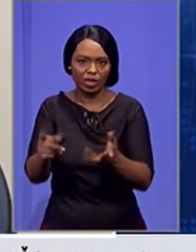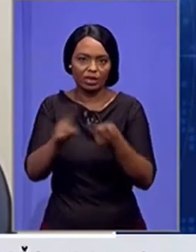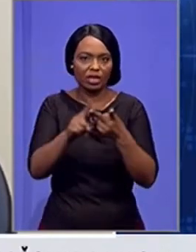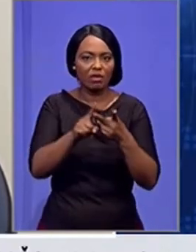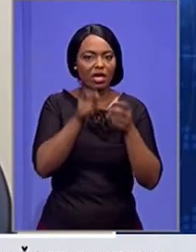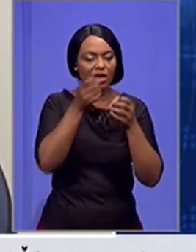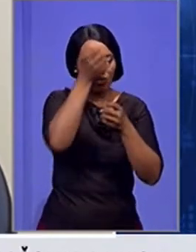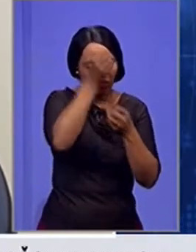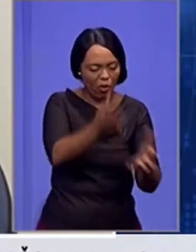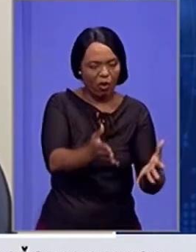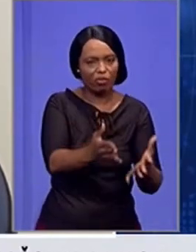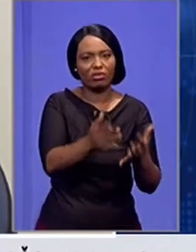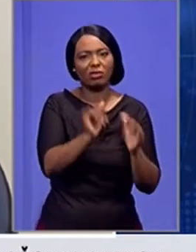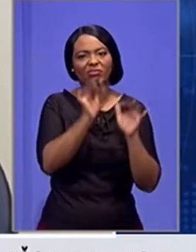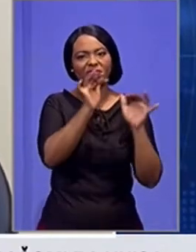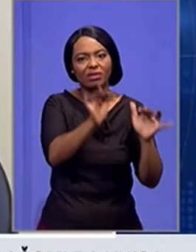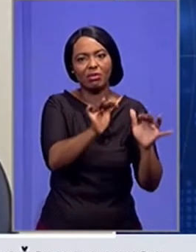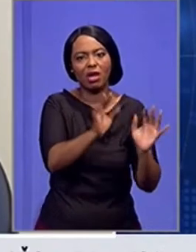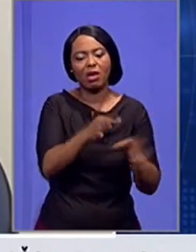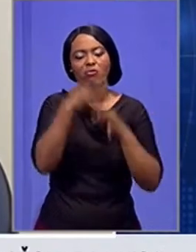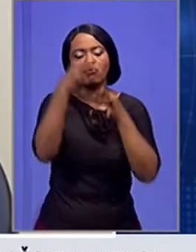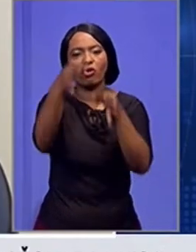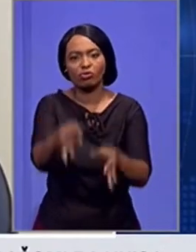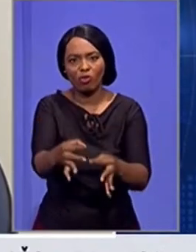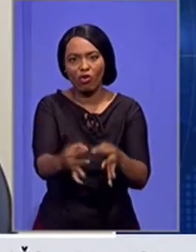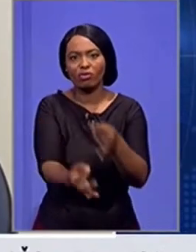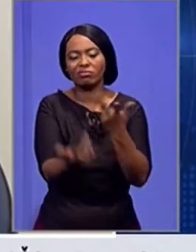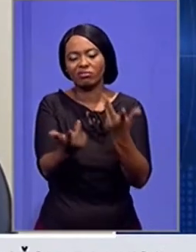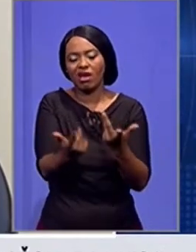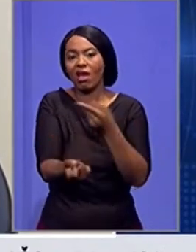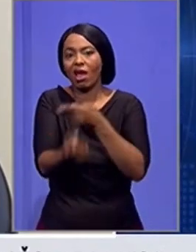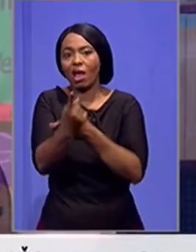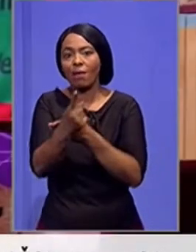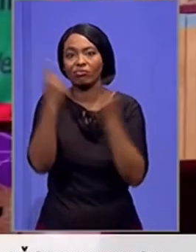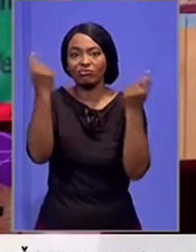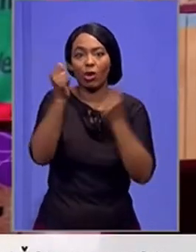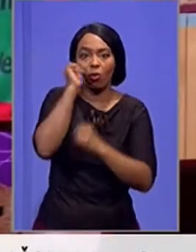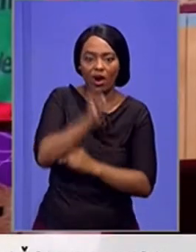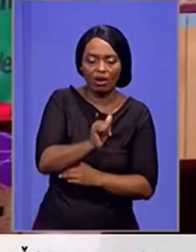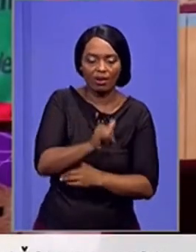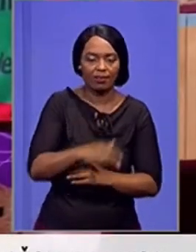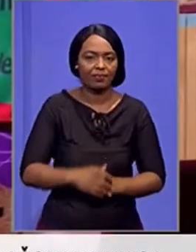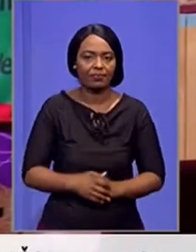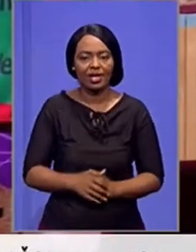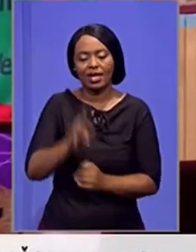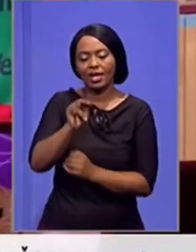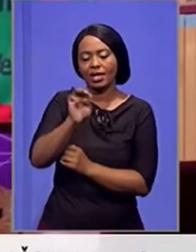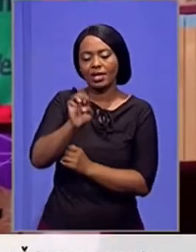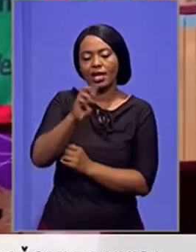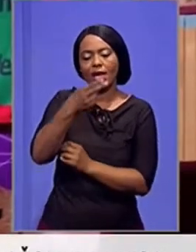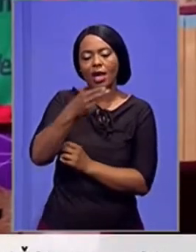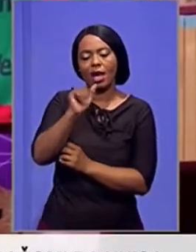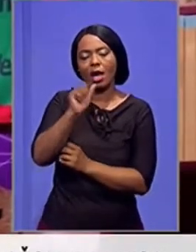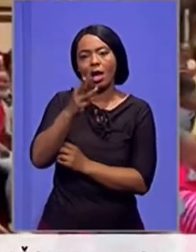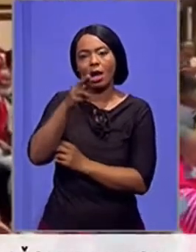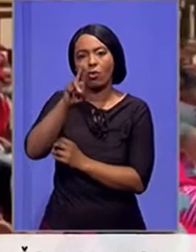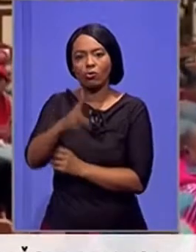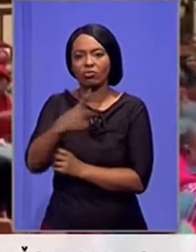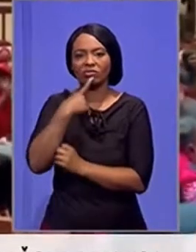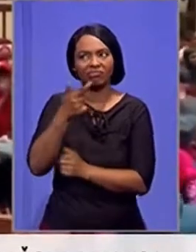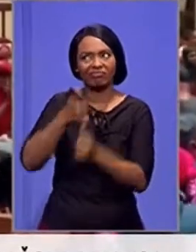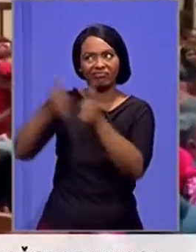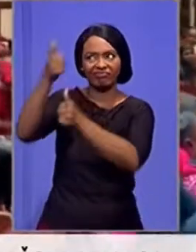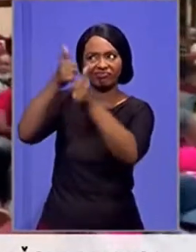about when the postponed events are going to take place. NEHAWU ga e thabišwe gape le ka moo bolaodi